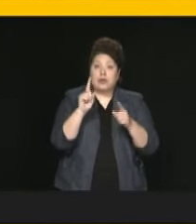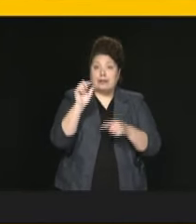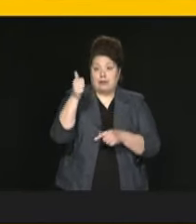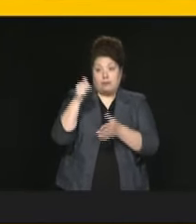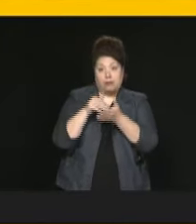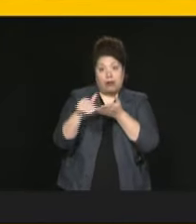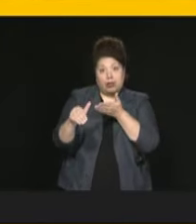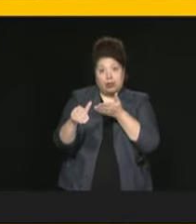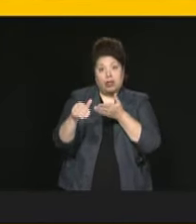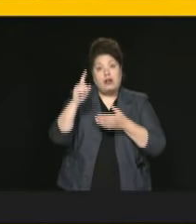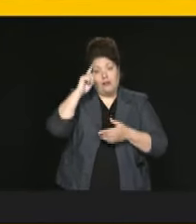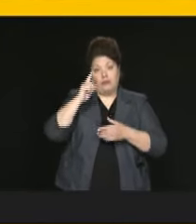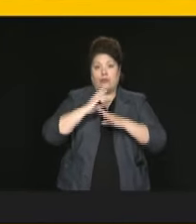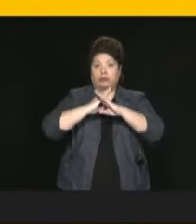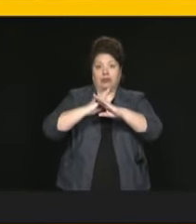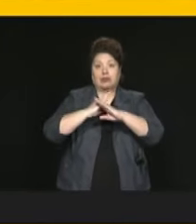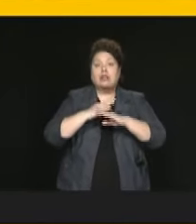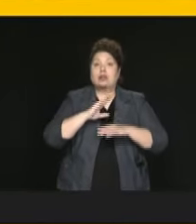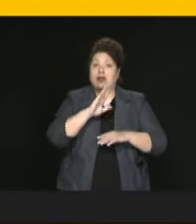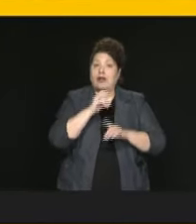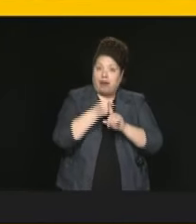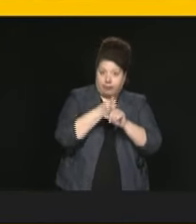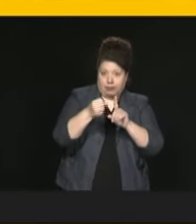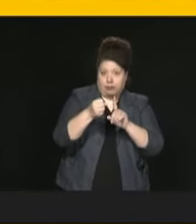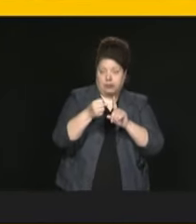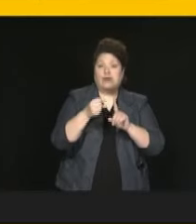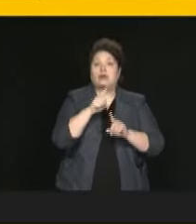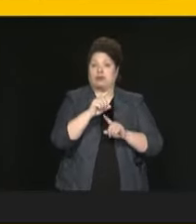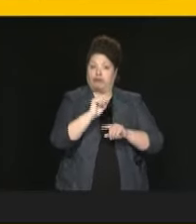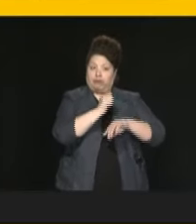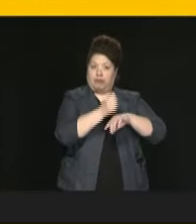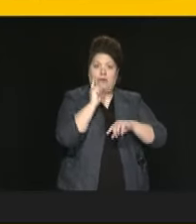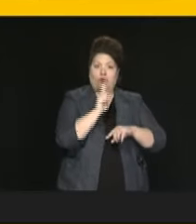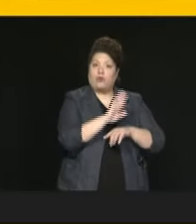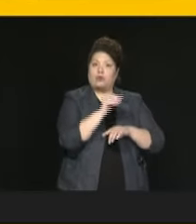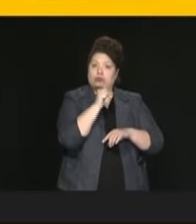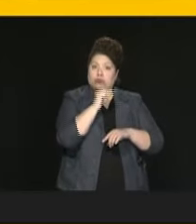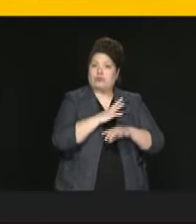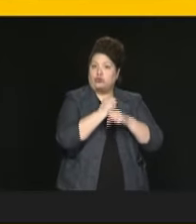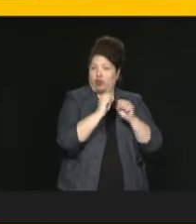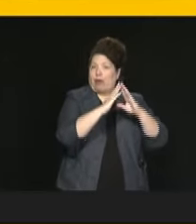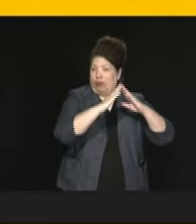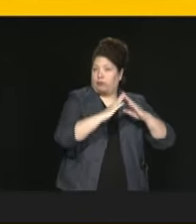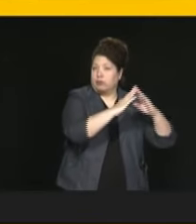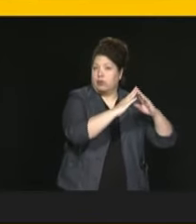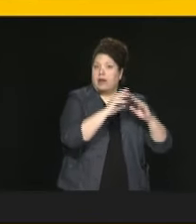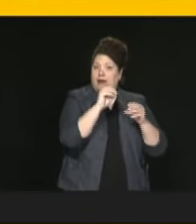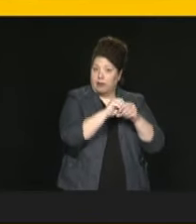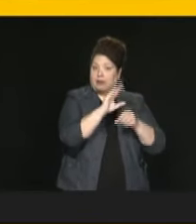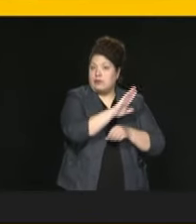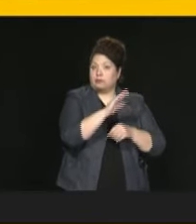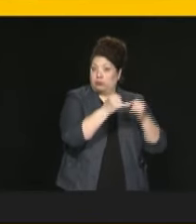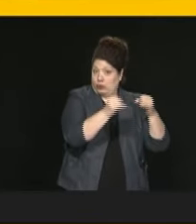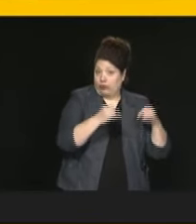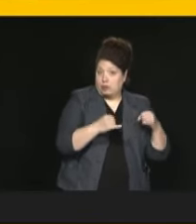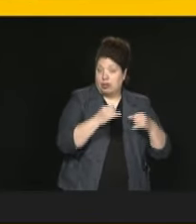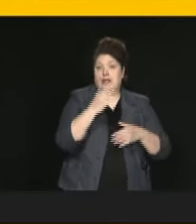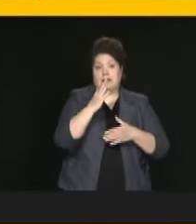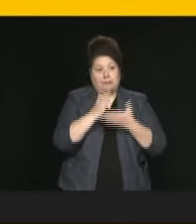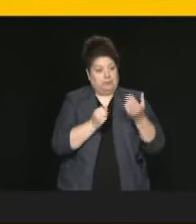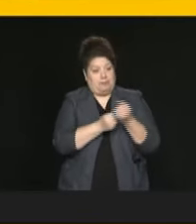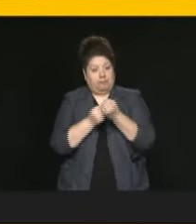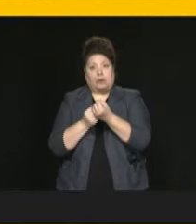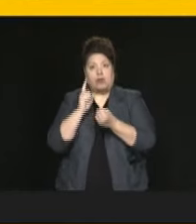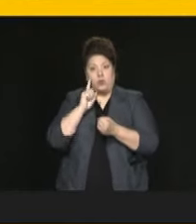shelters on reserves and in the Yukon in order to support women and children fleeing violence, $306.8 million